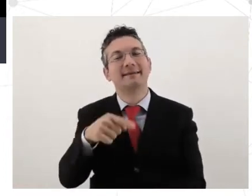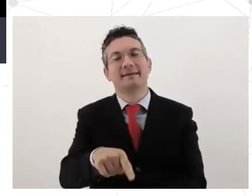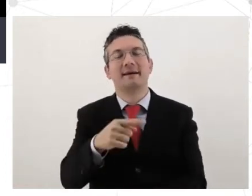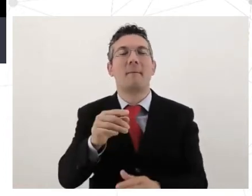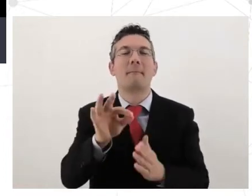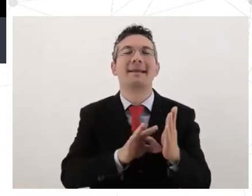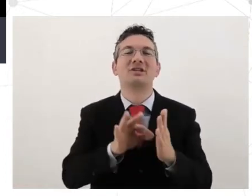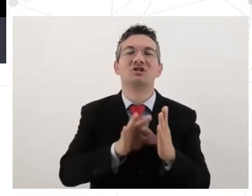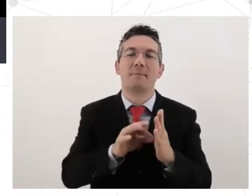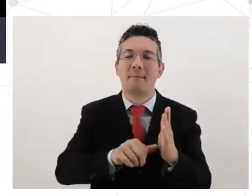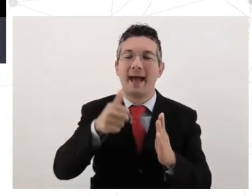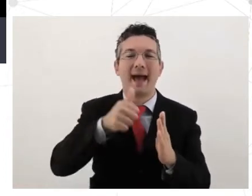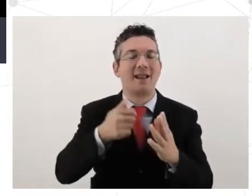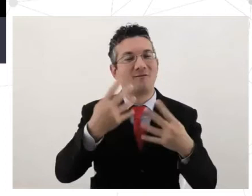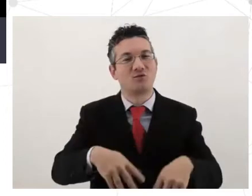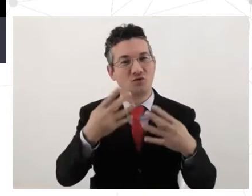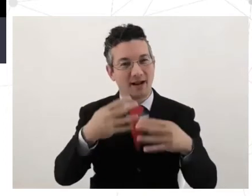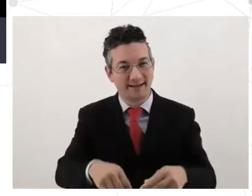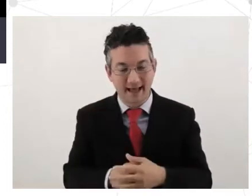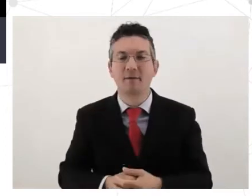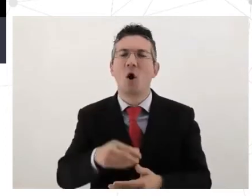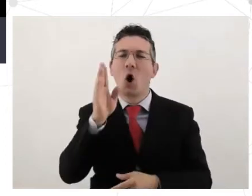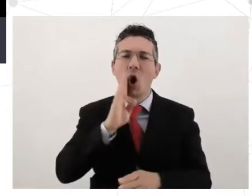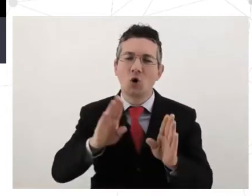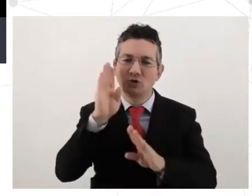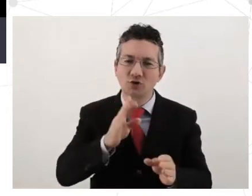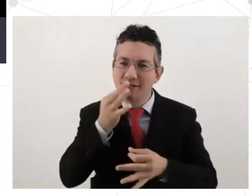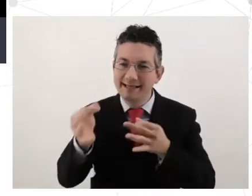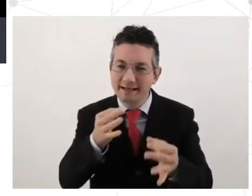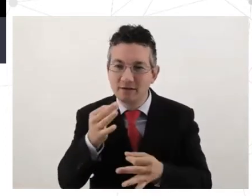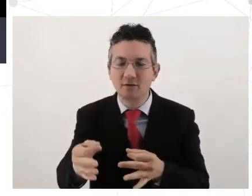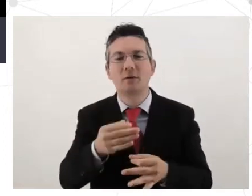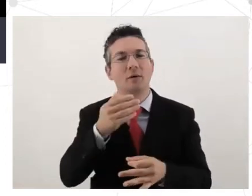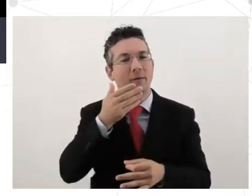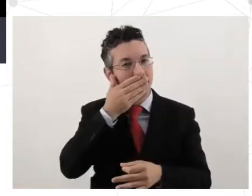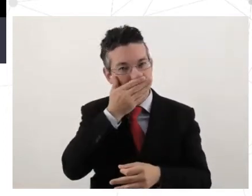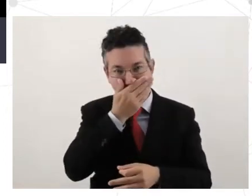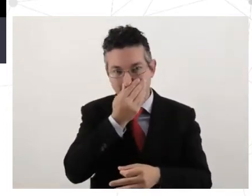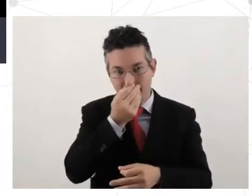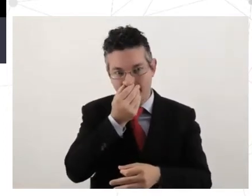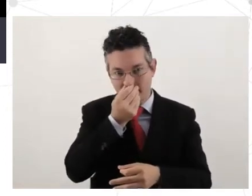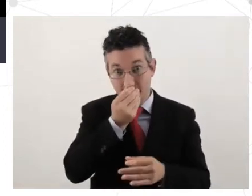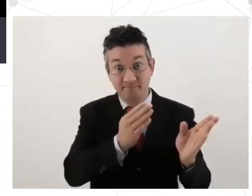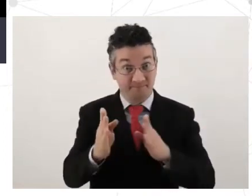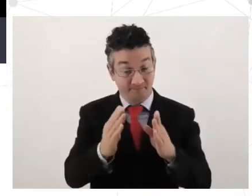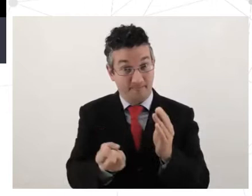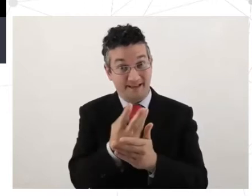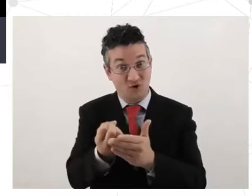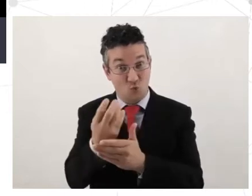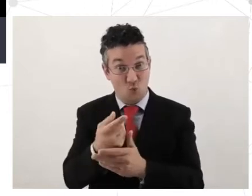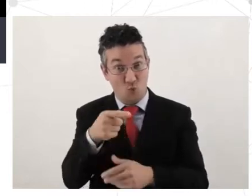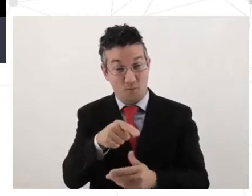team, continue to provide feedback on work in progress, and assisted with testing with our